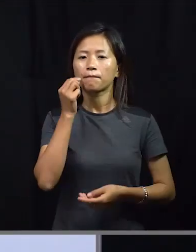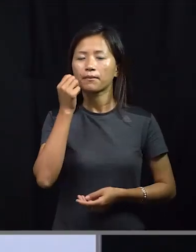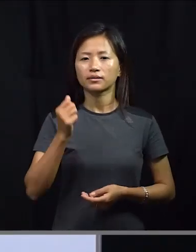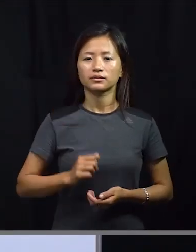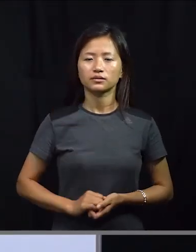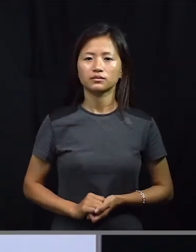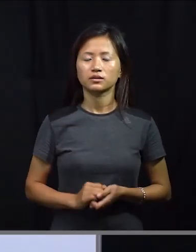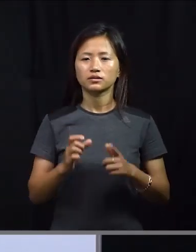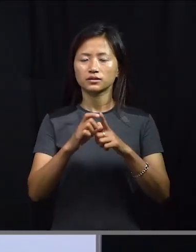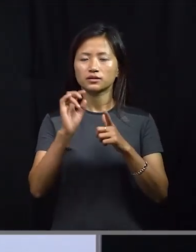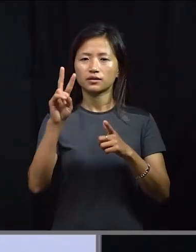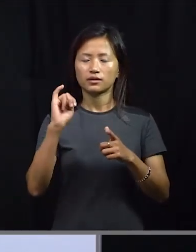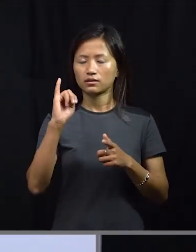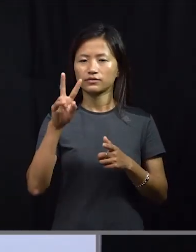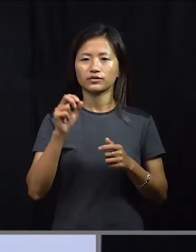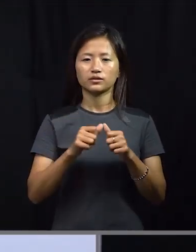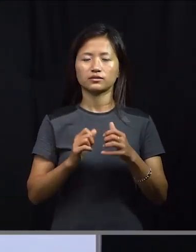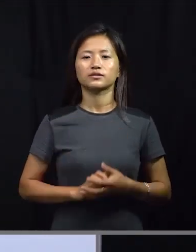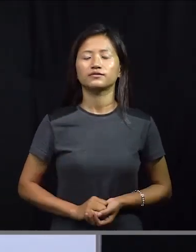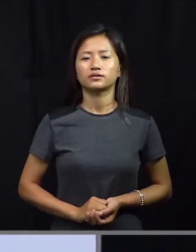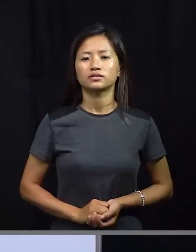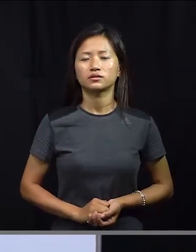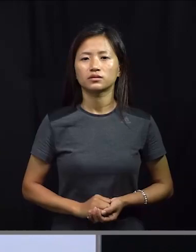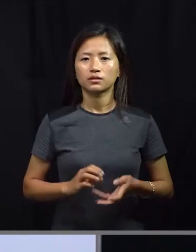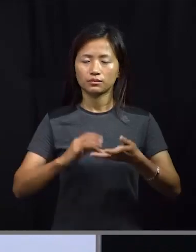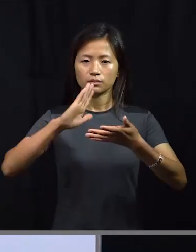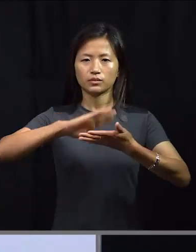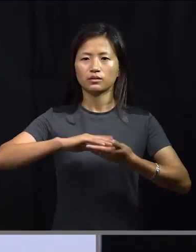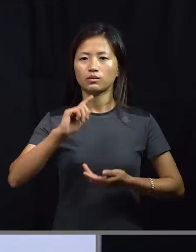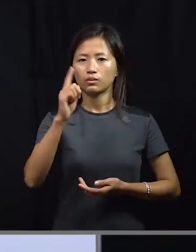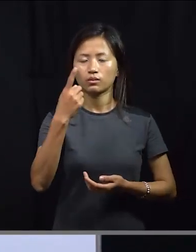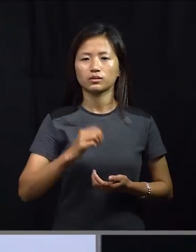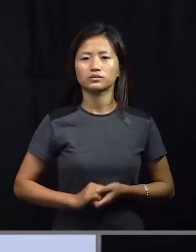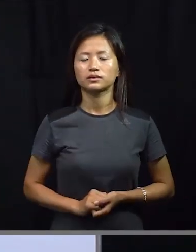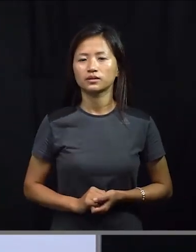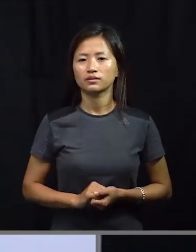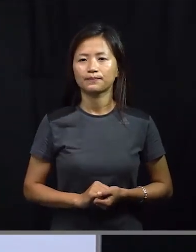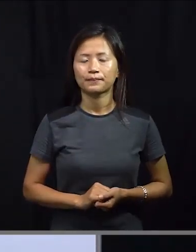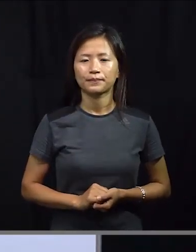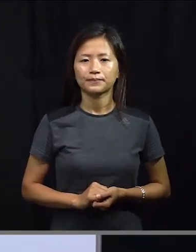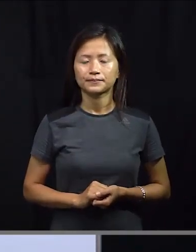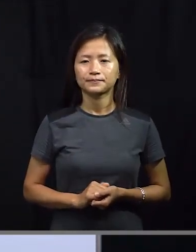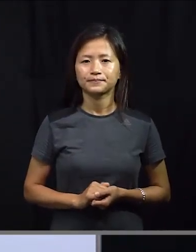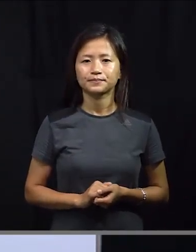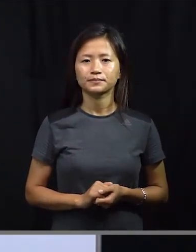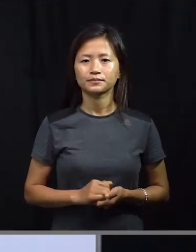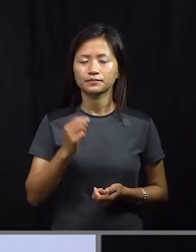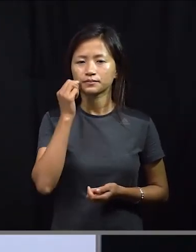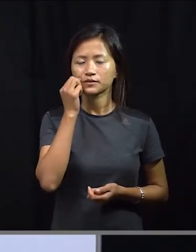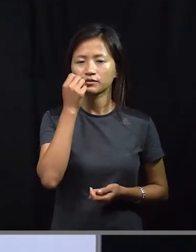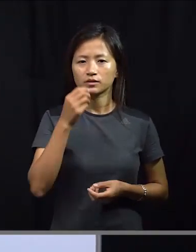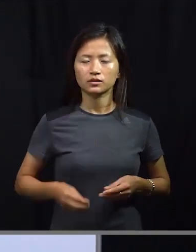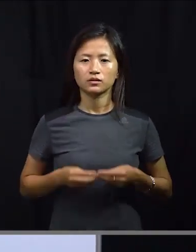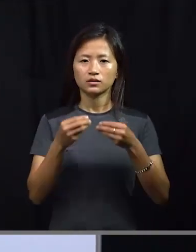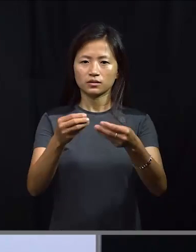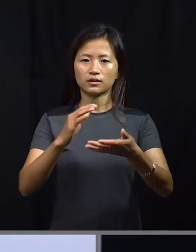Daiva, D-A-I-V-A, or Diva. Okay, Diva marriage is one where, you know, the father gives the hand